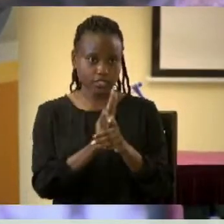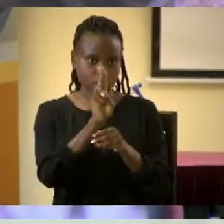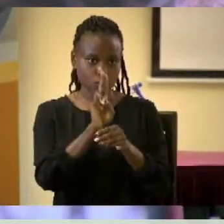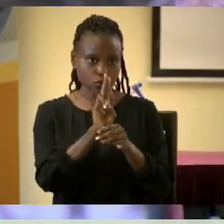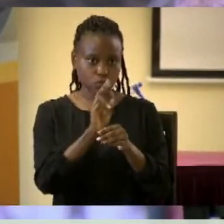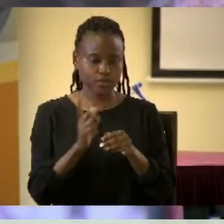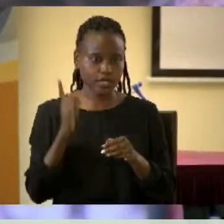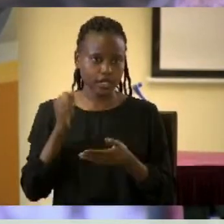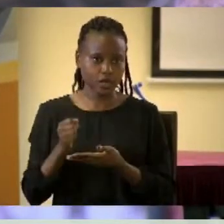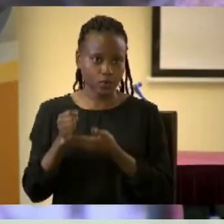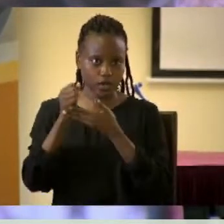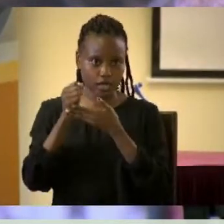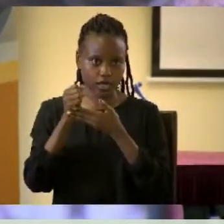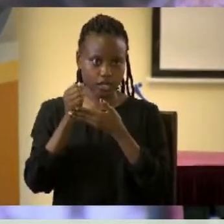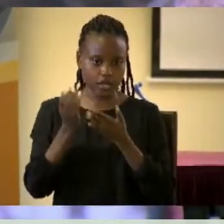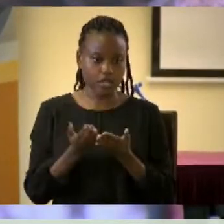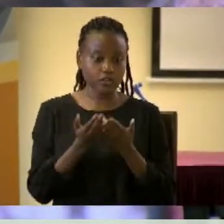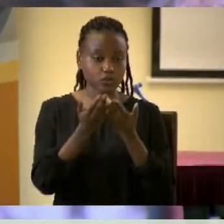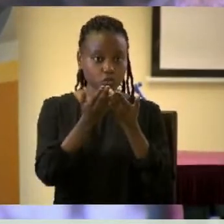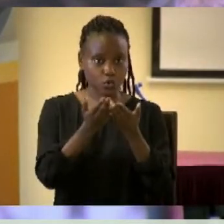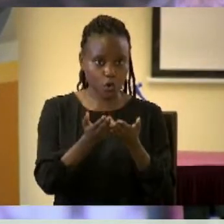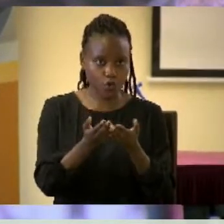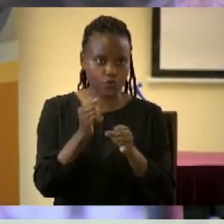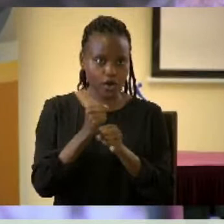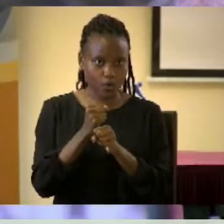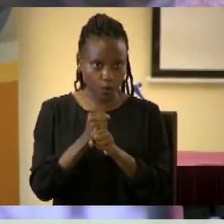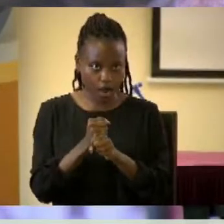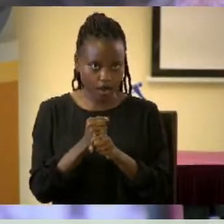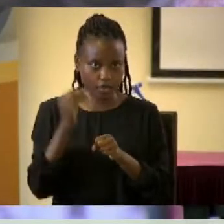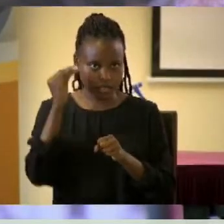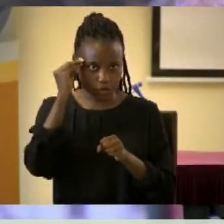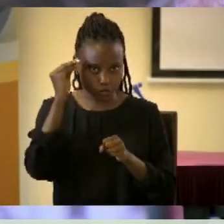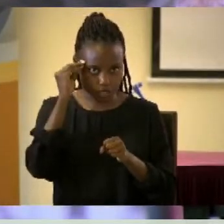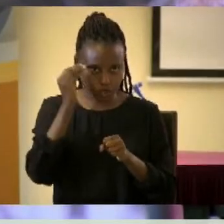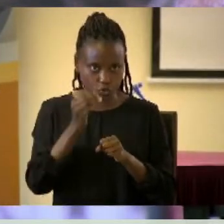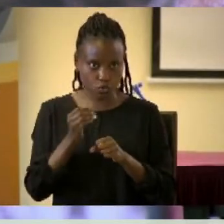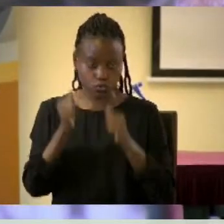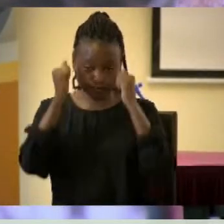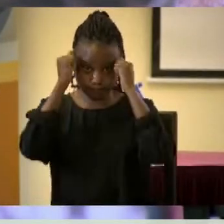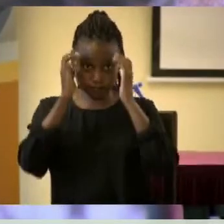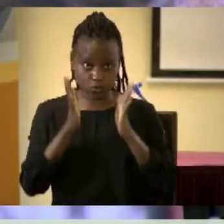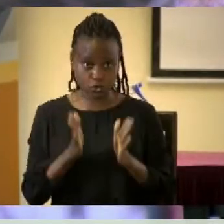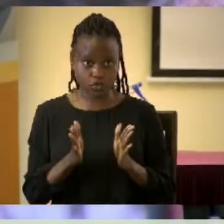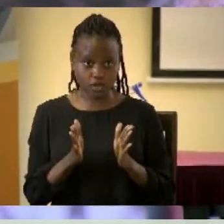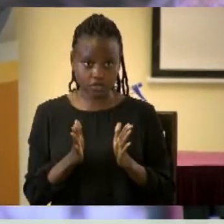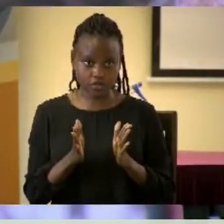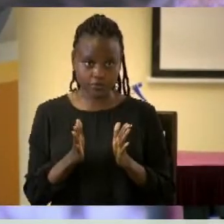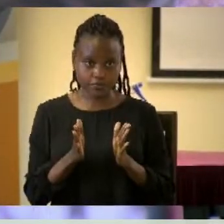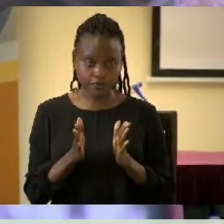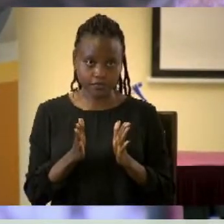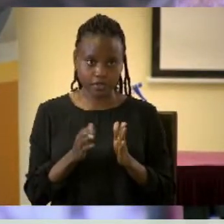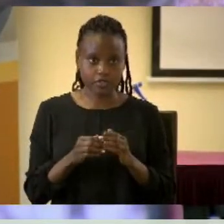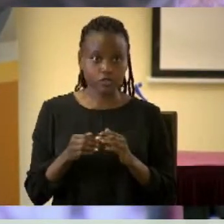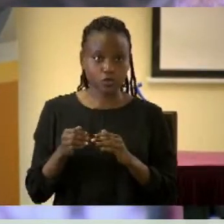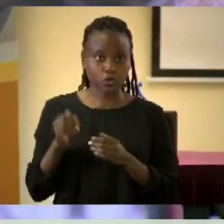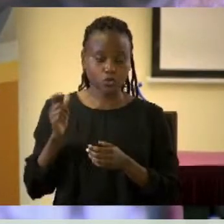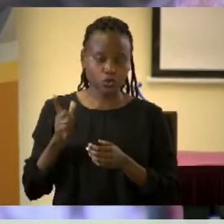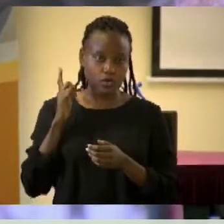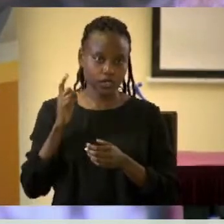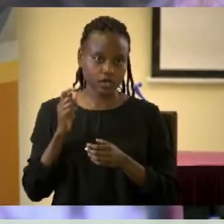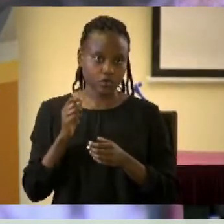aid to offer hands-on legal education to students. Your active legal aid clinics